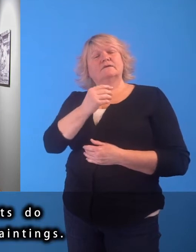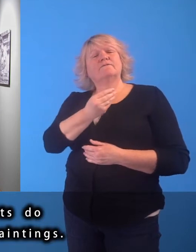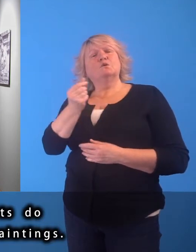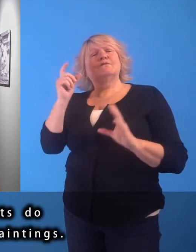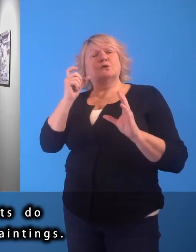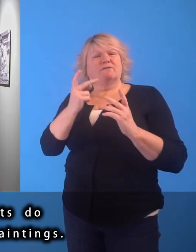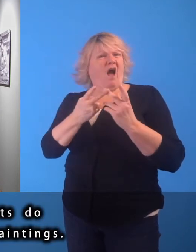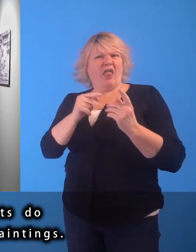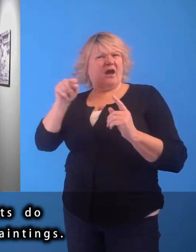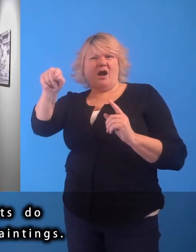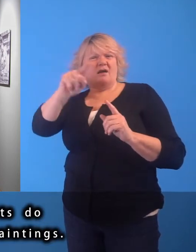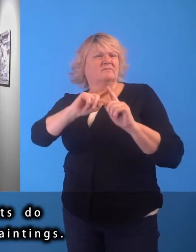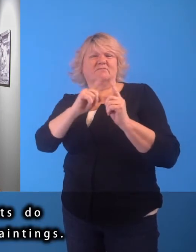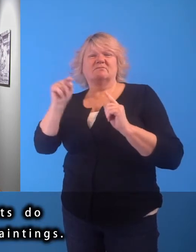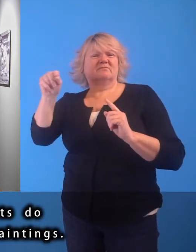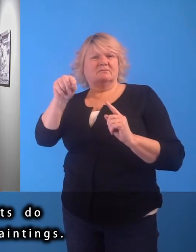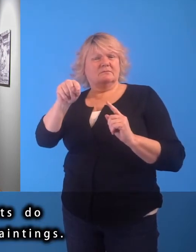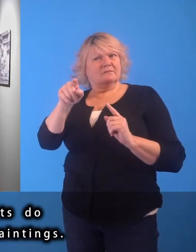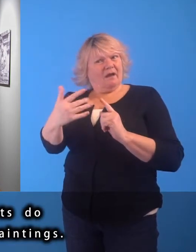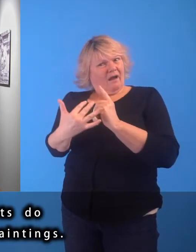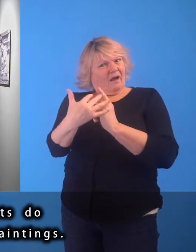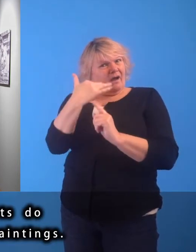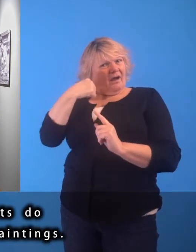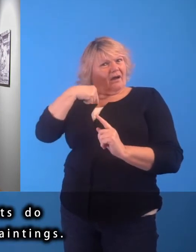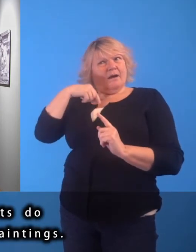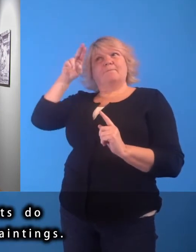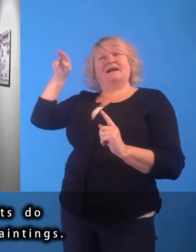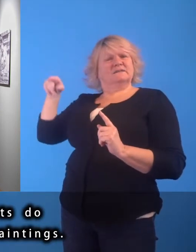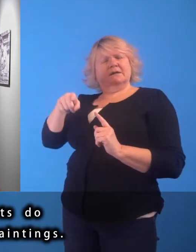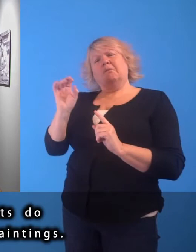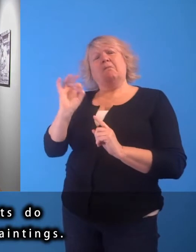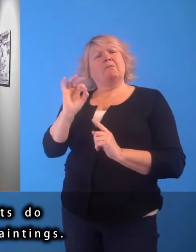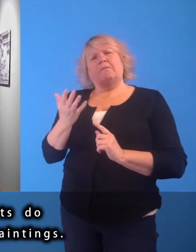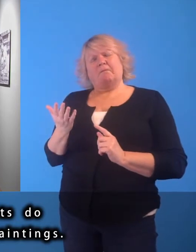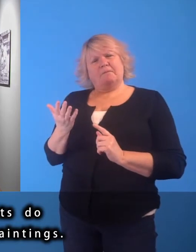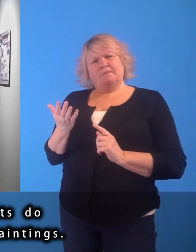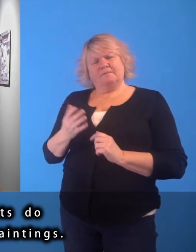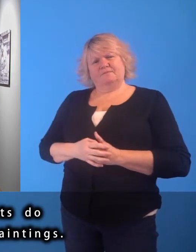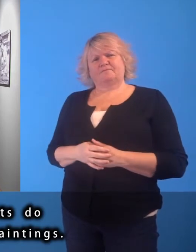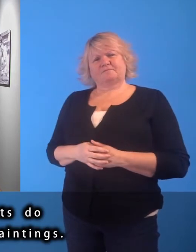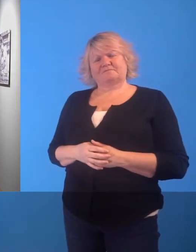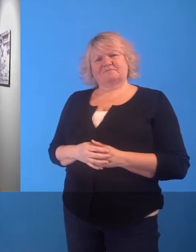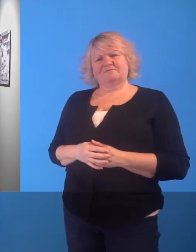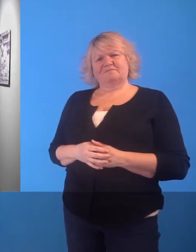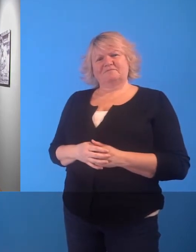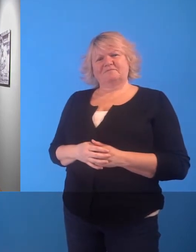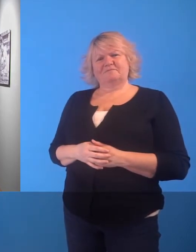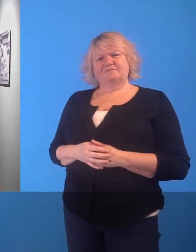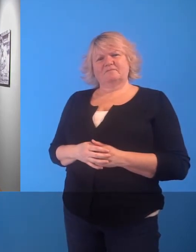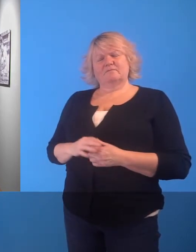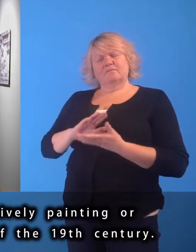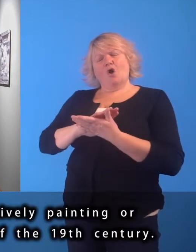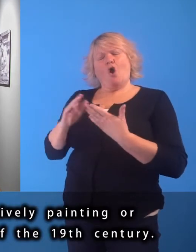His few photos of other subjects do not seem to have inspired any paintings.